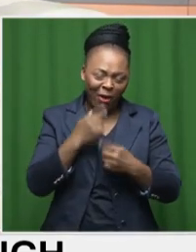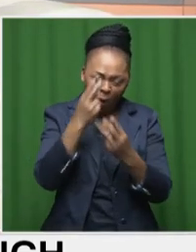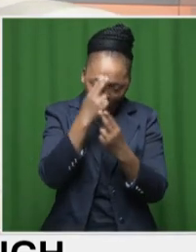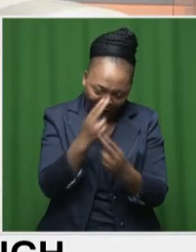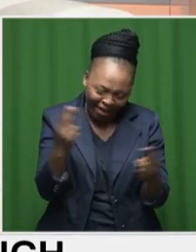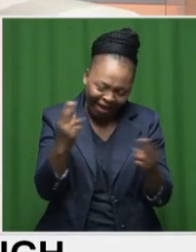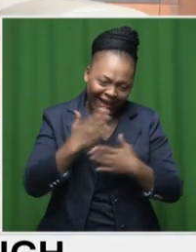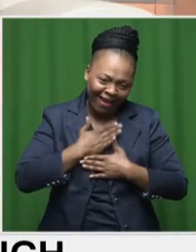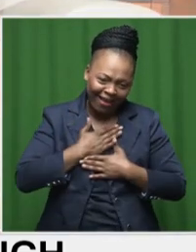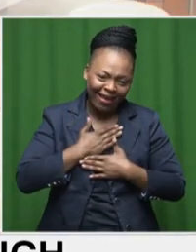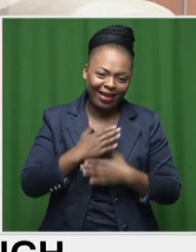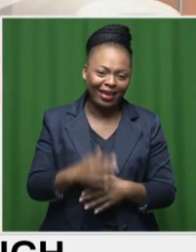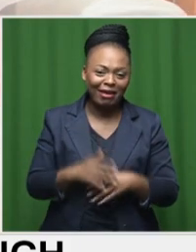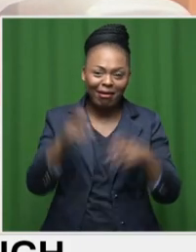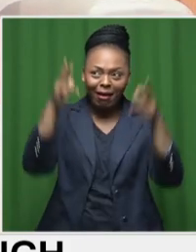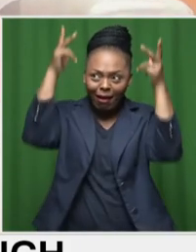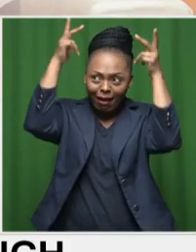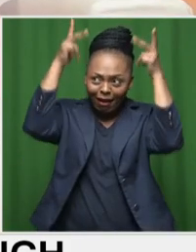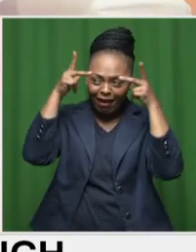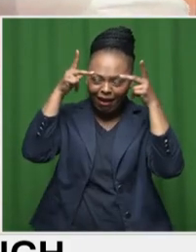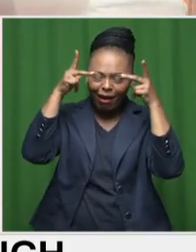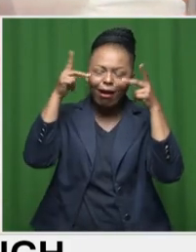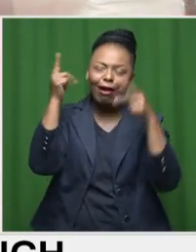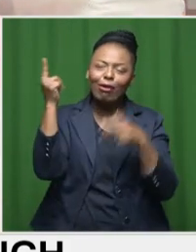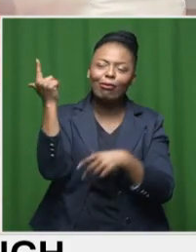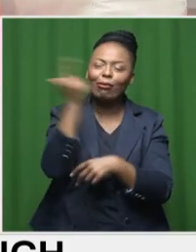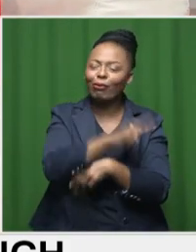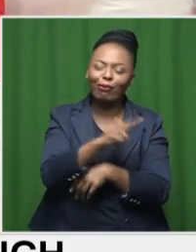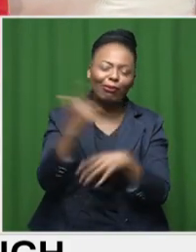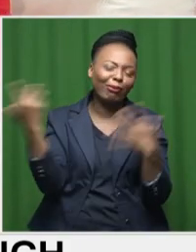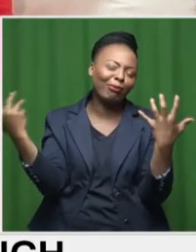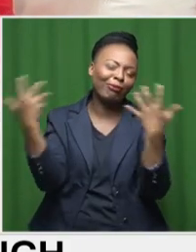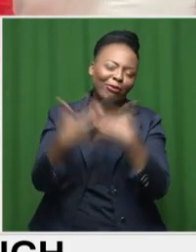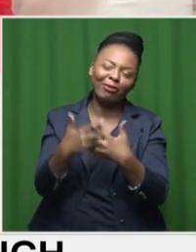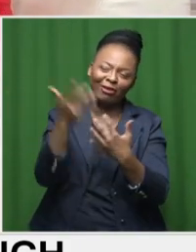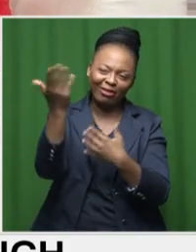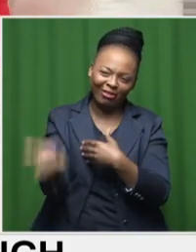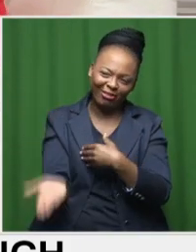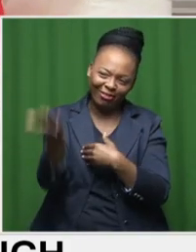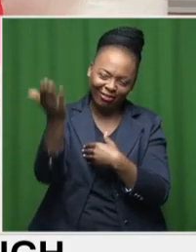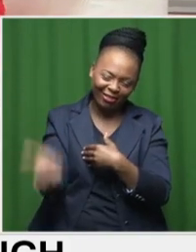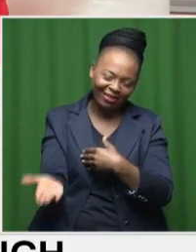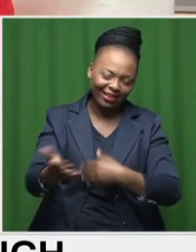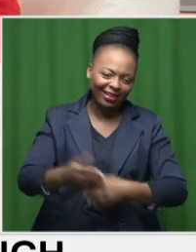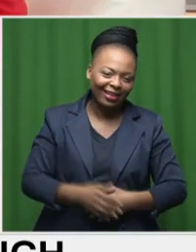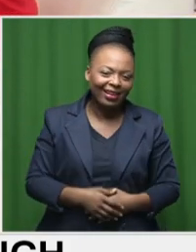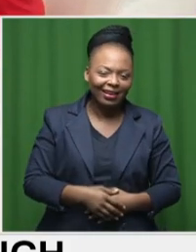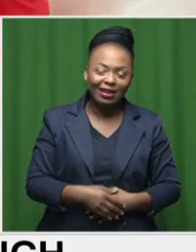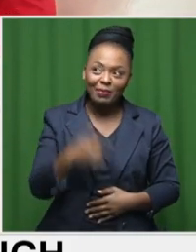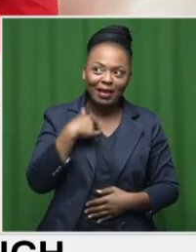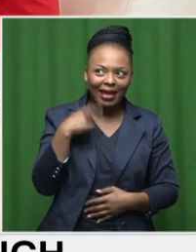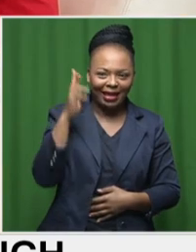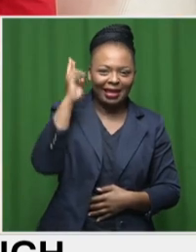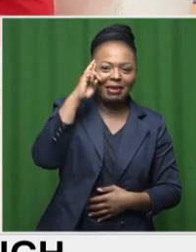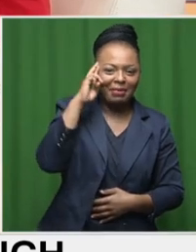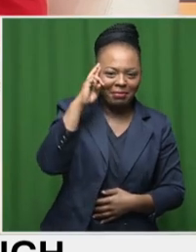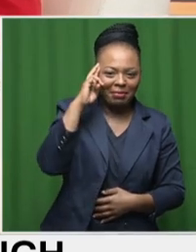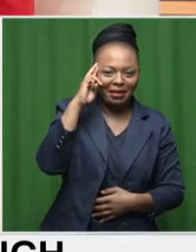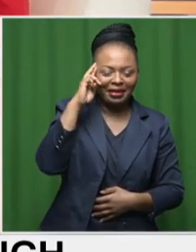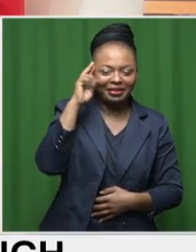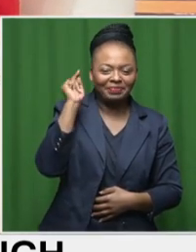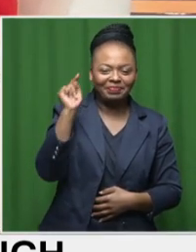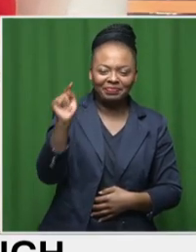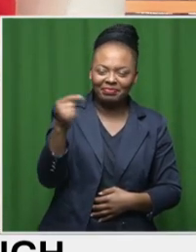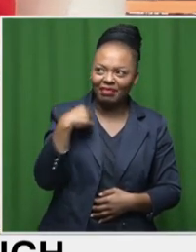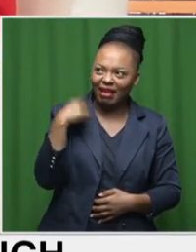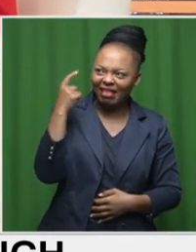what, you wear it well, and it absolutely suits you. And Thank you. You know, I remember, you know, was